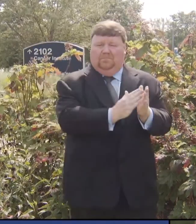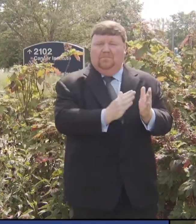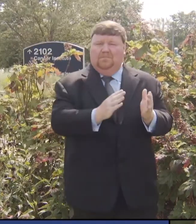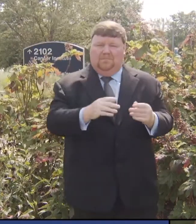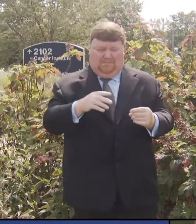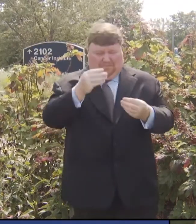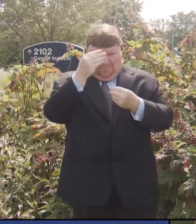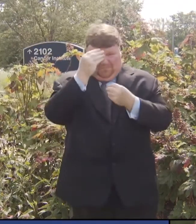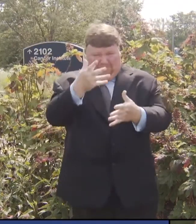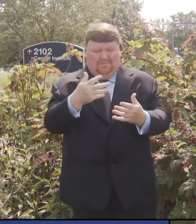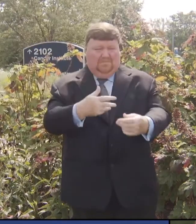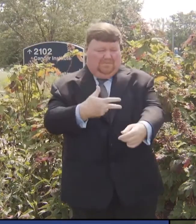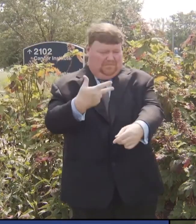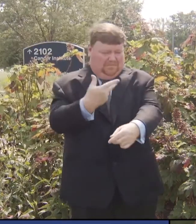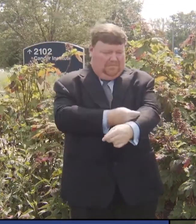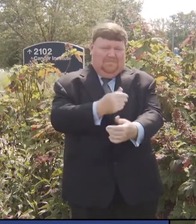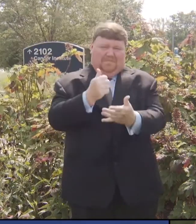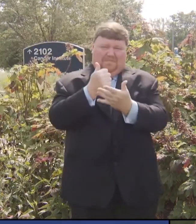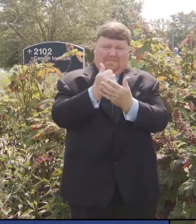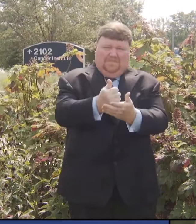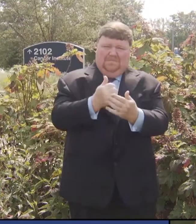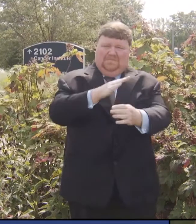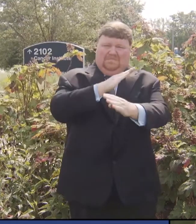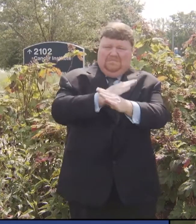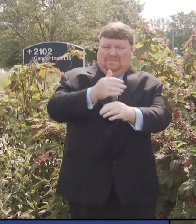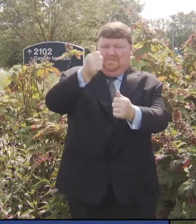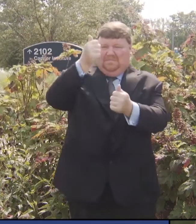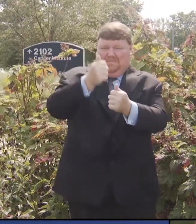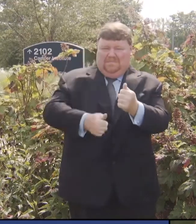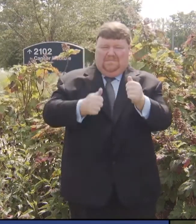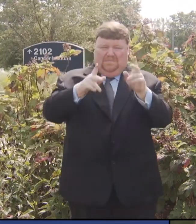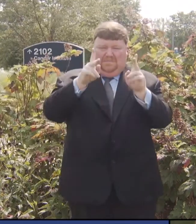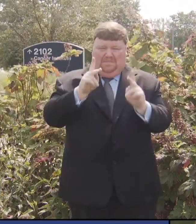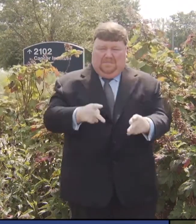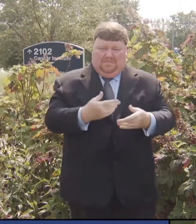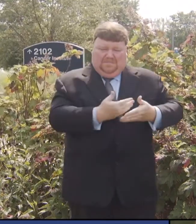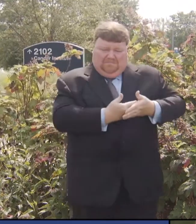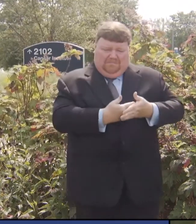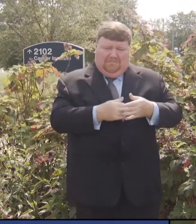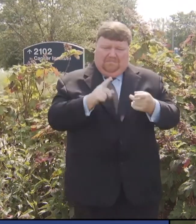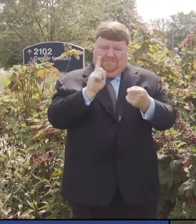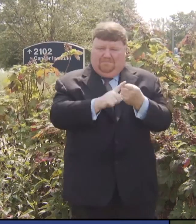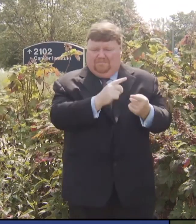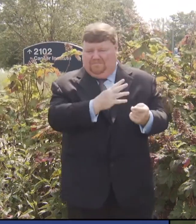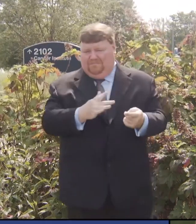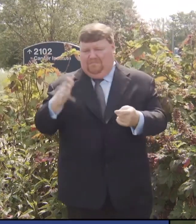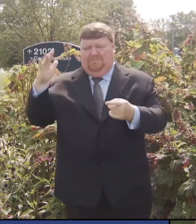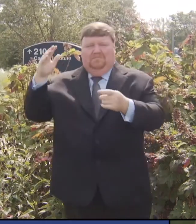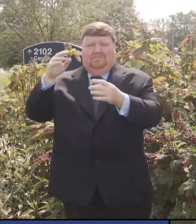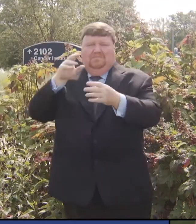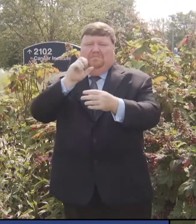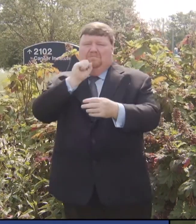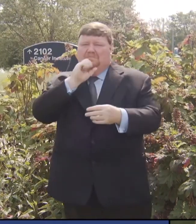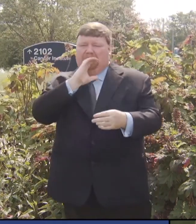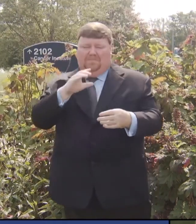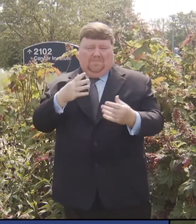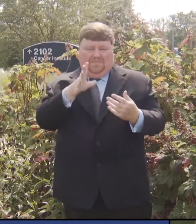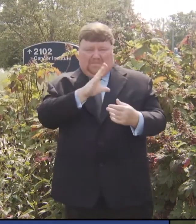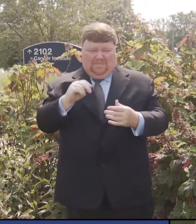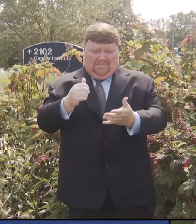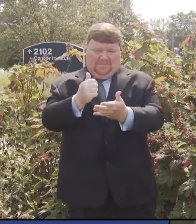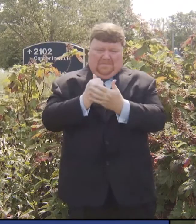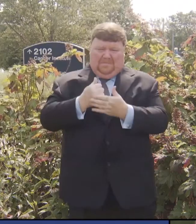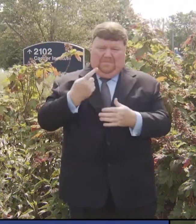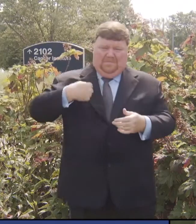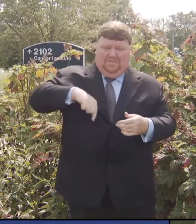vaccinated helps to protect every one of those patients. As each one of us gets vaccinated, it helps to keep everyone